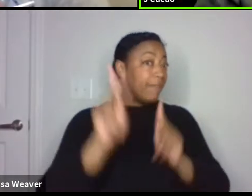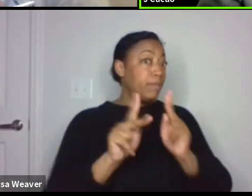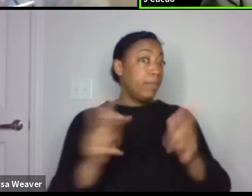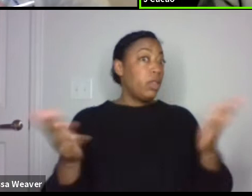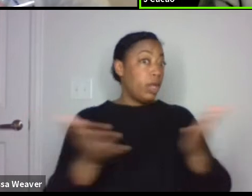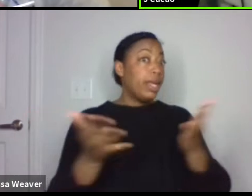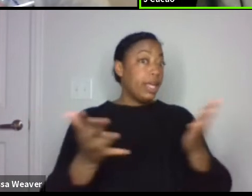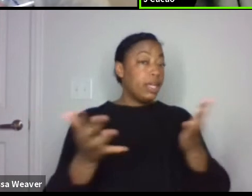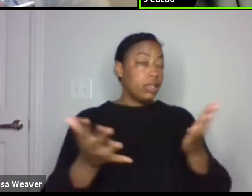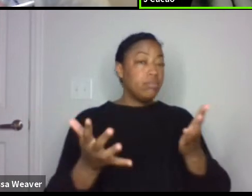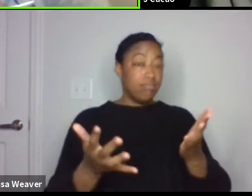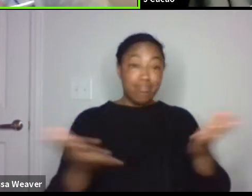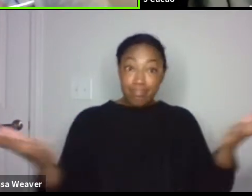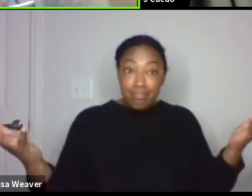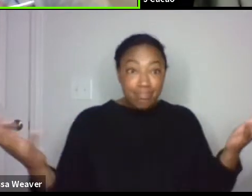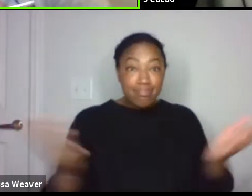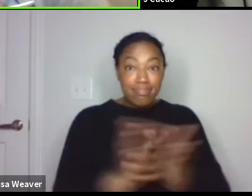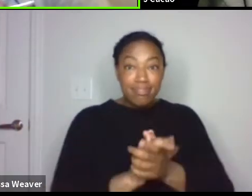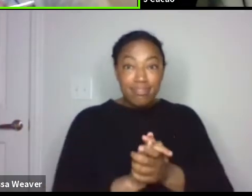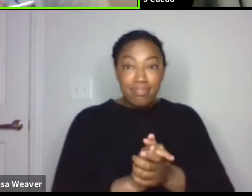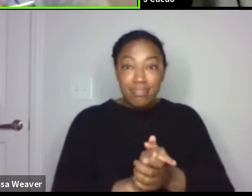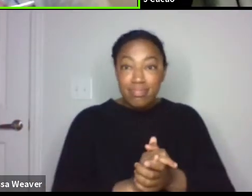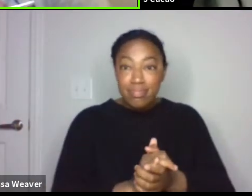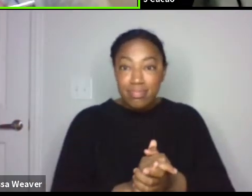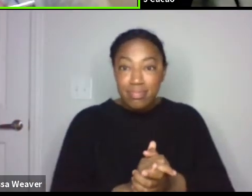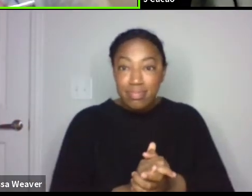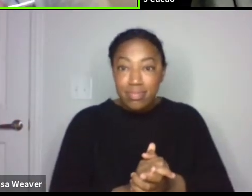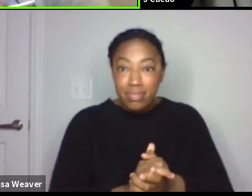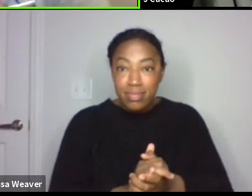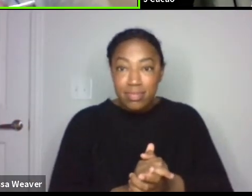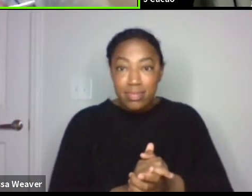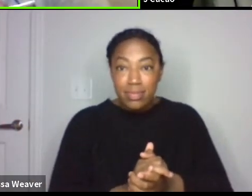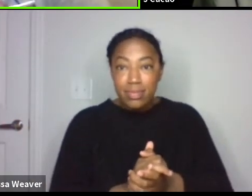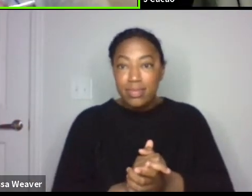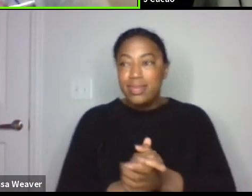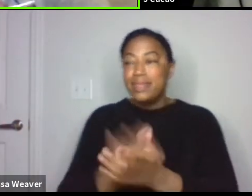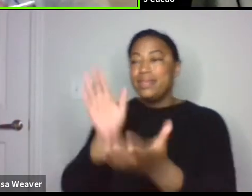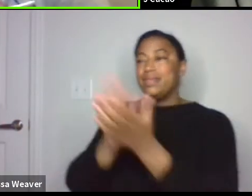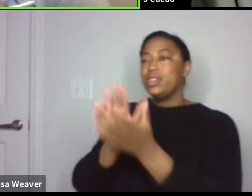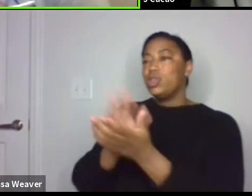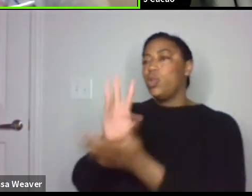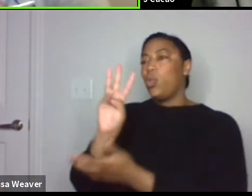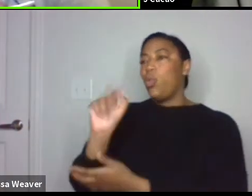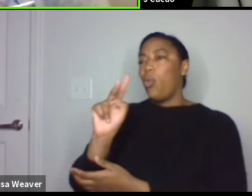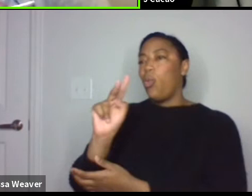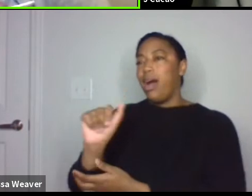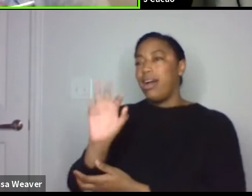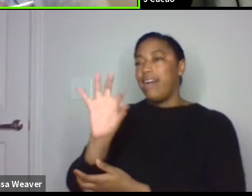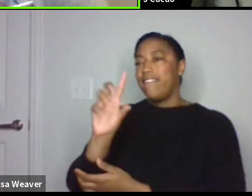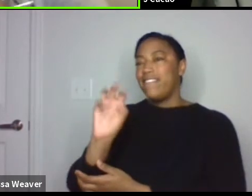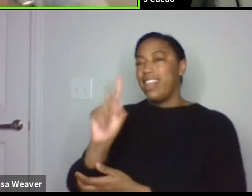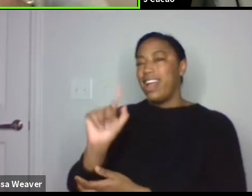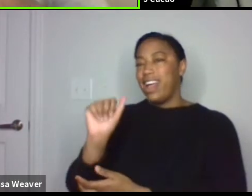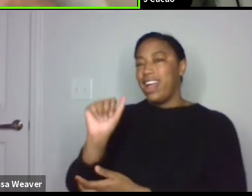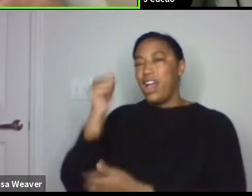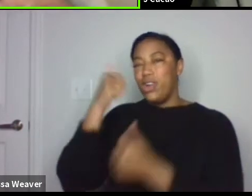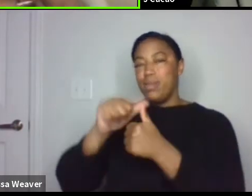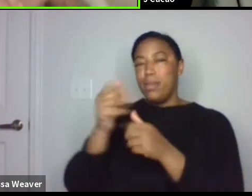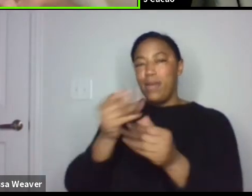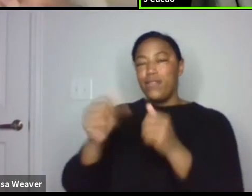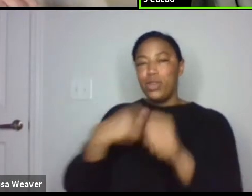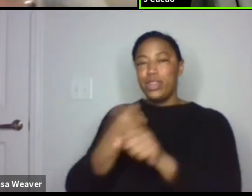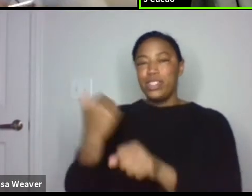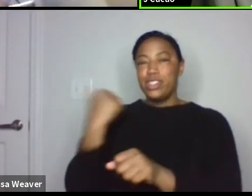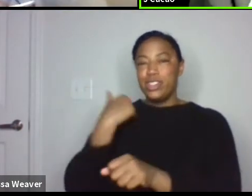and they're here. You know what I'm saying? Shout out Waka Flocka, because I remember a couple of years ago when you remember that when